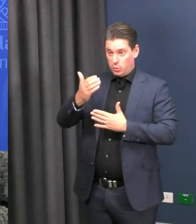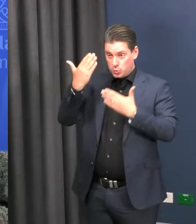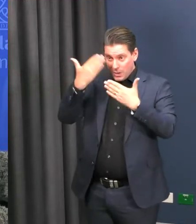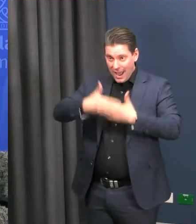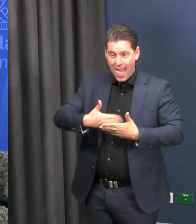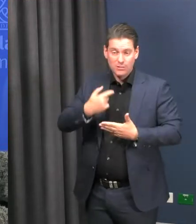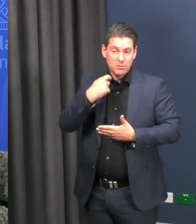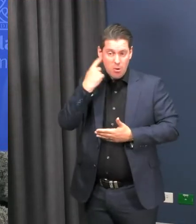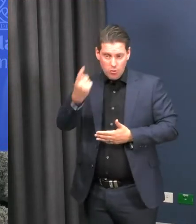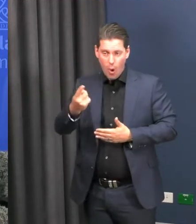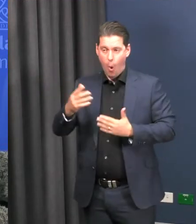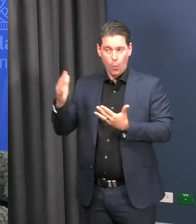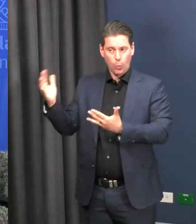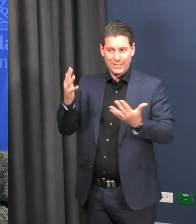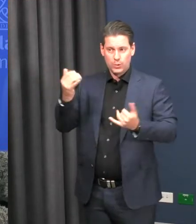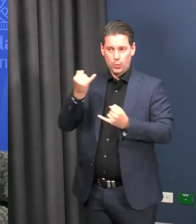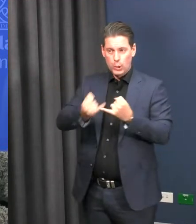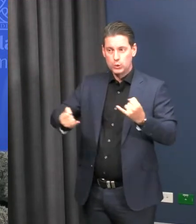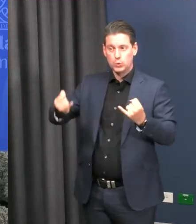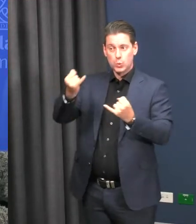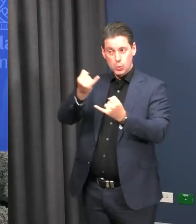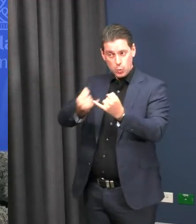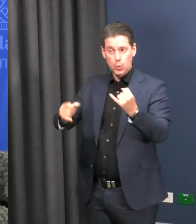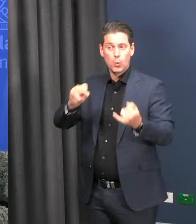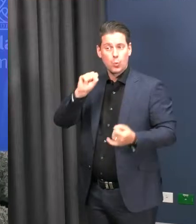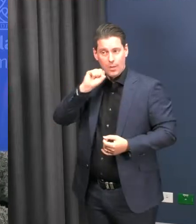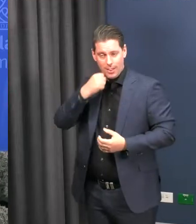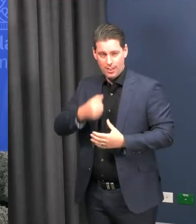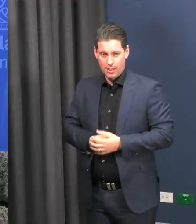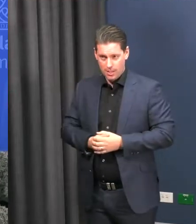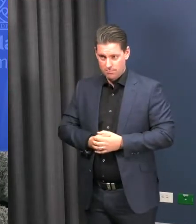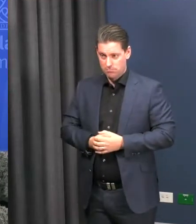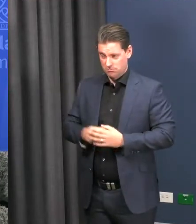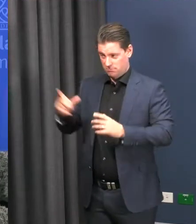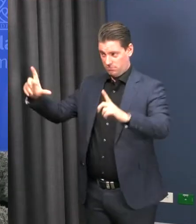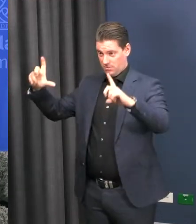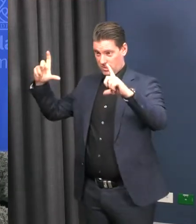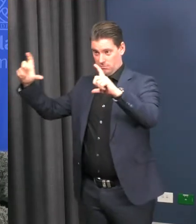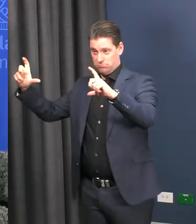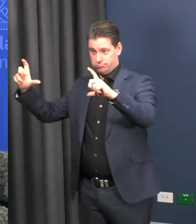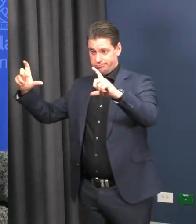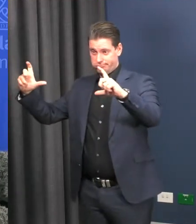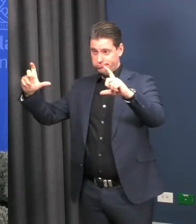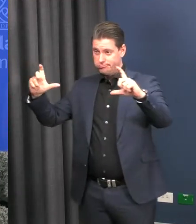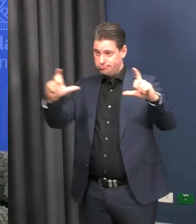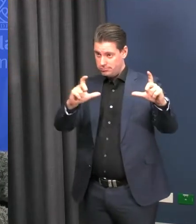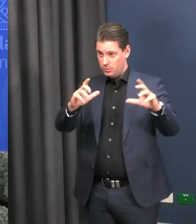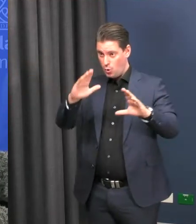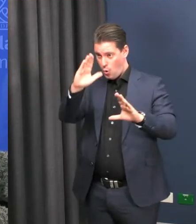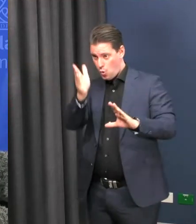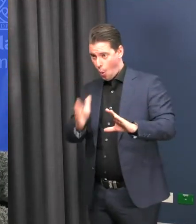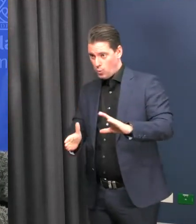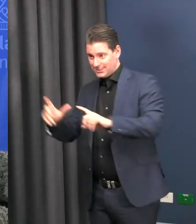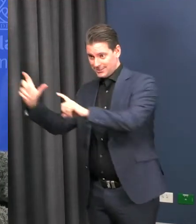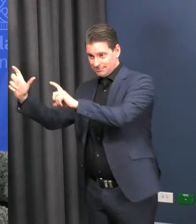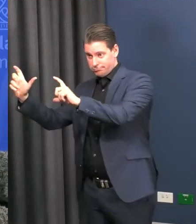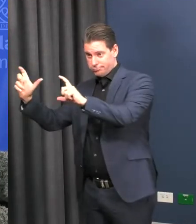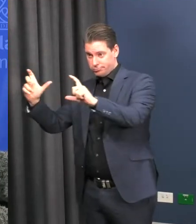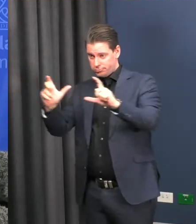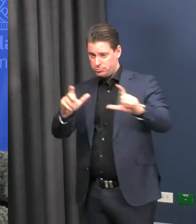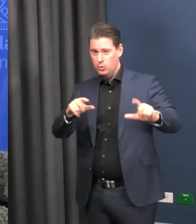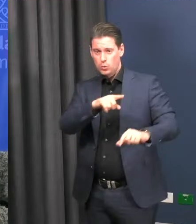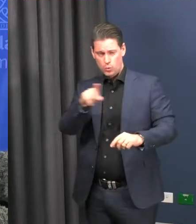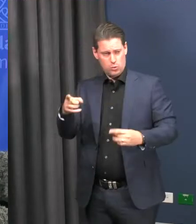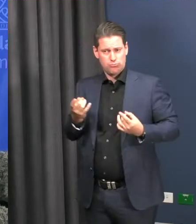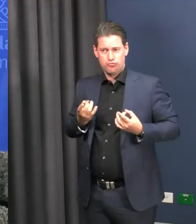tomorrow. And it's important that as that system approaches and crosses, that people stay